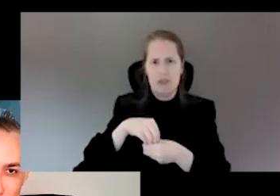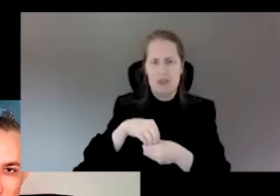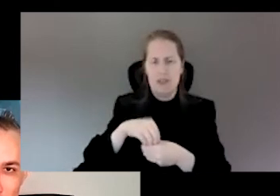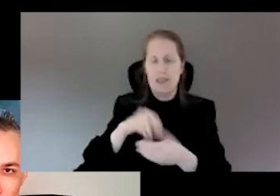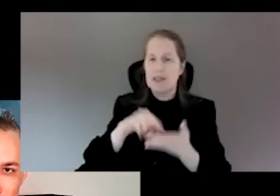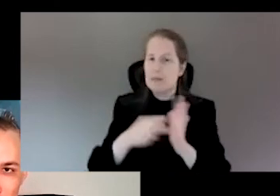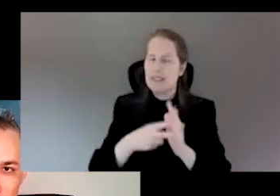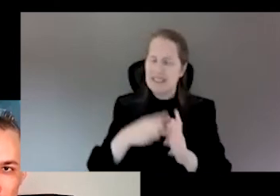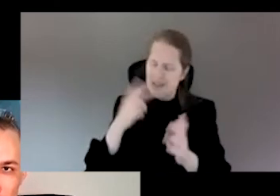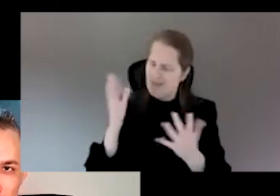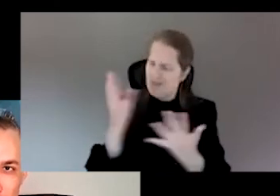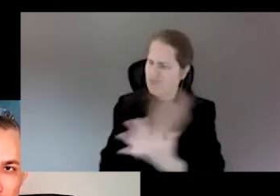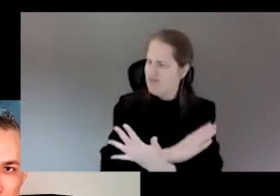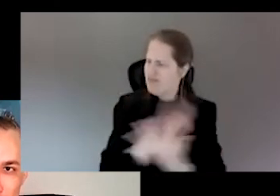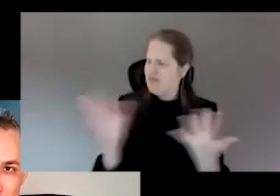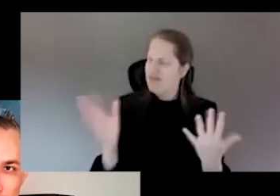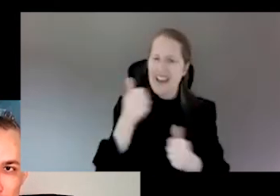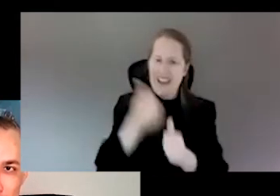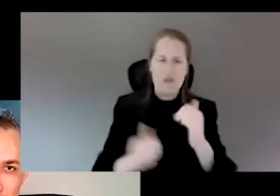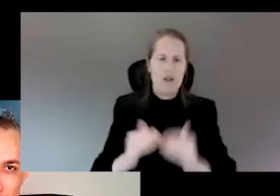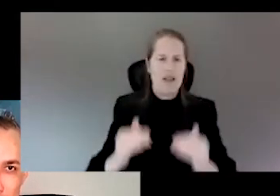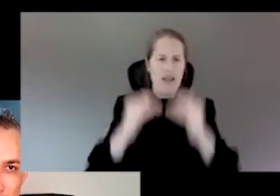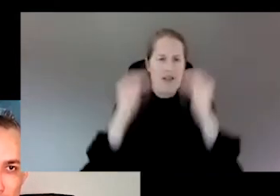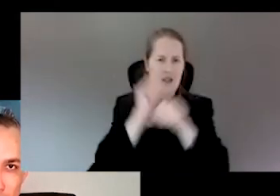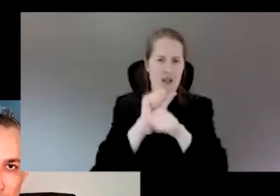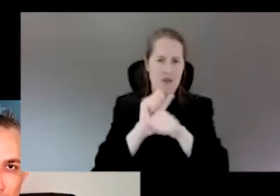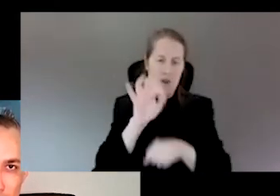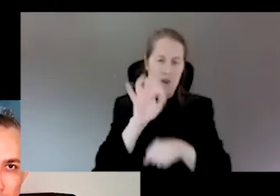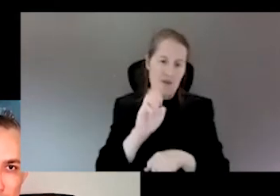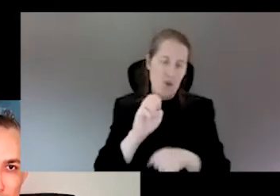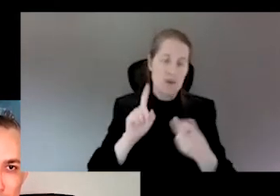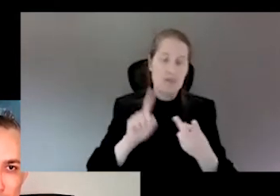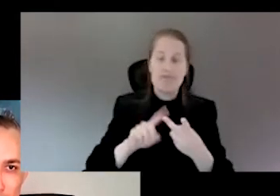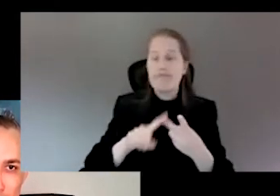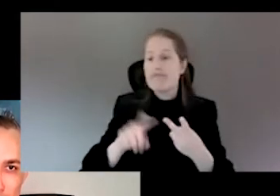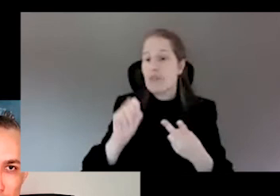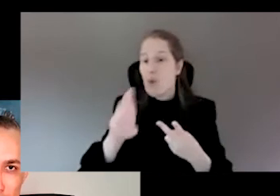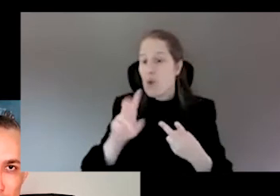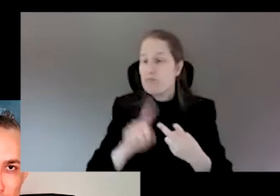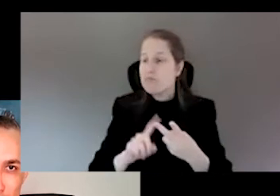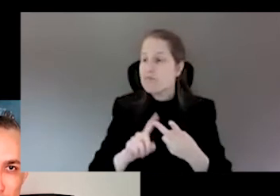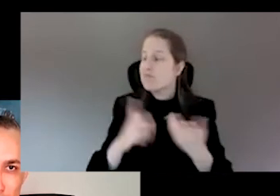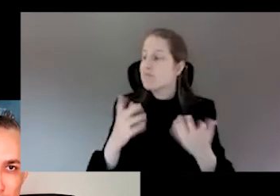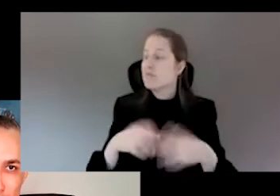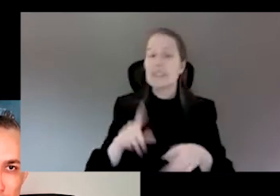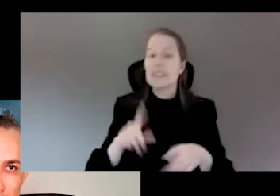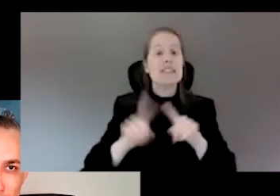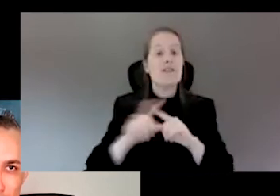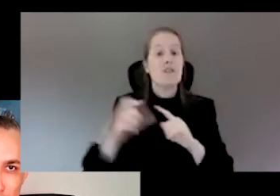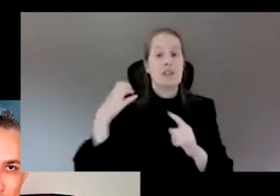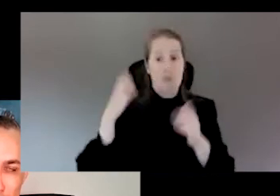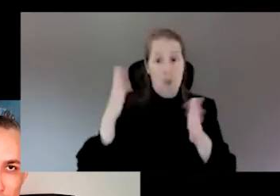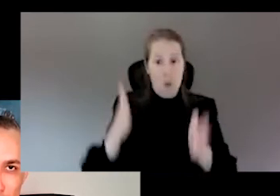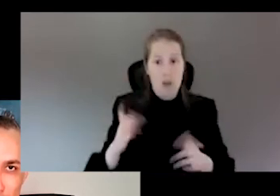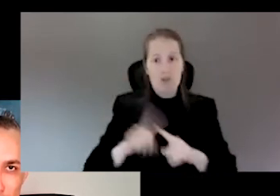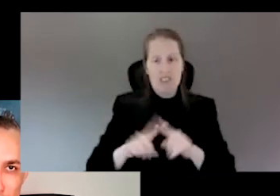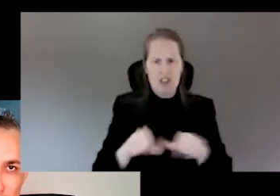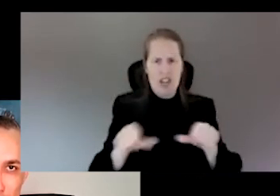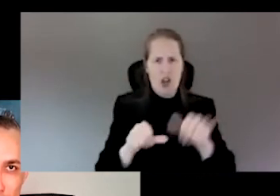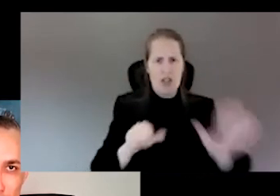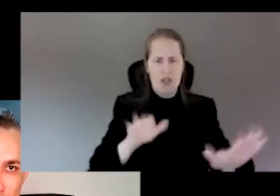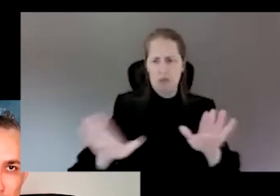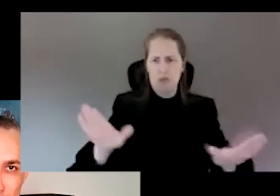spectrum of the workforce. Another one could be that different employers in different areas